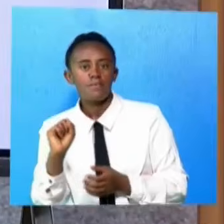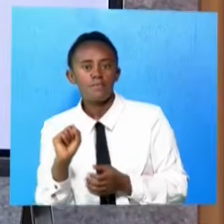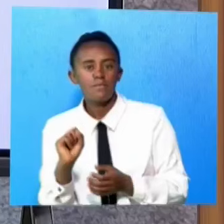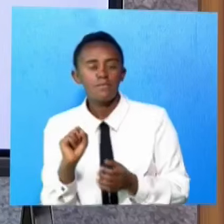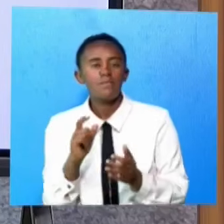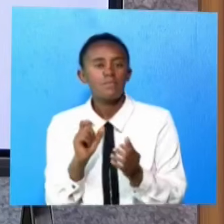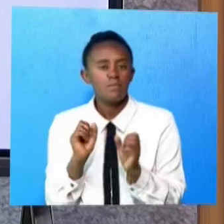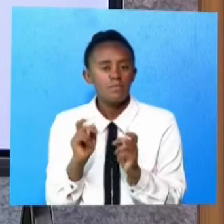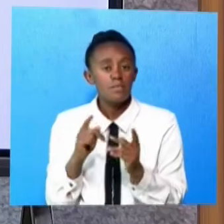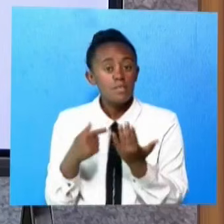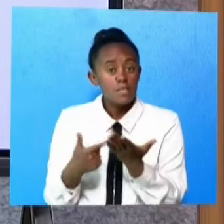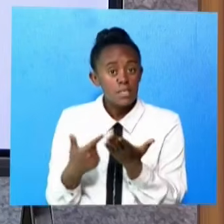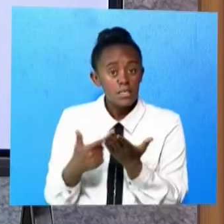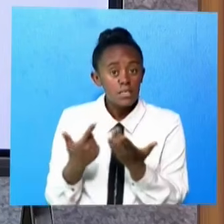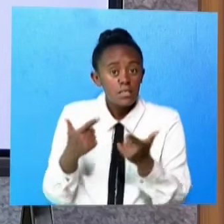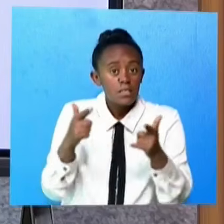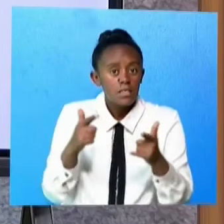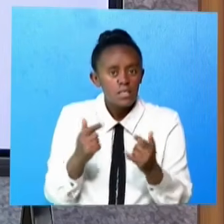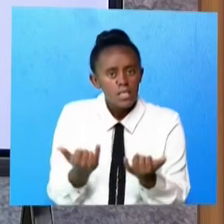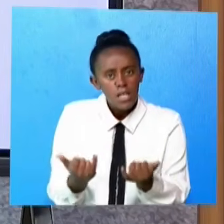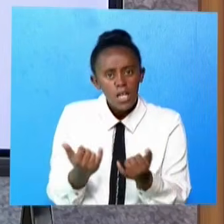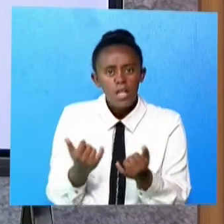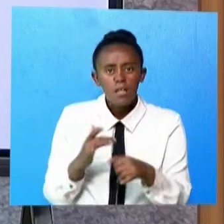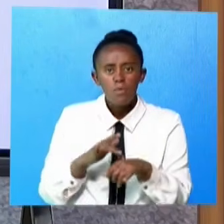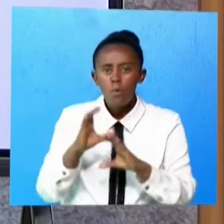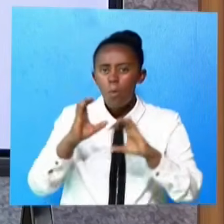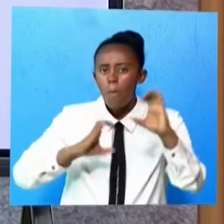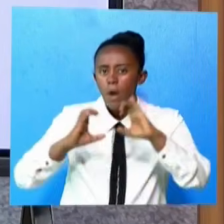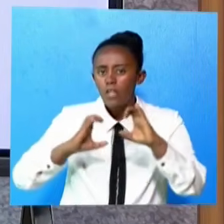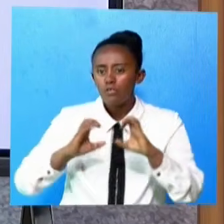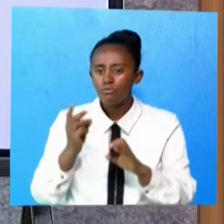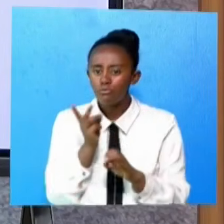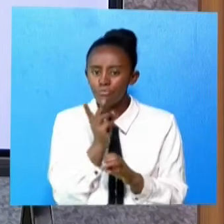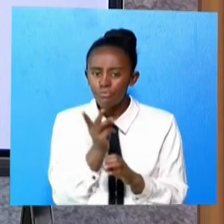So in such a case, still now, the comparison that is